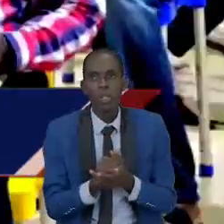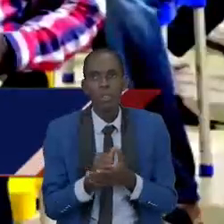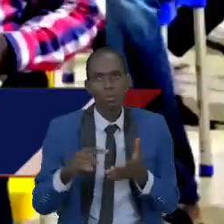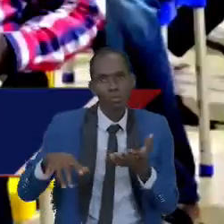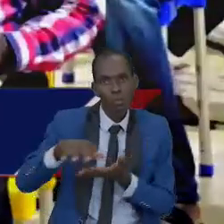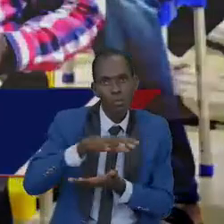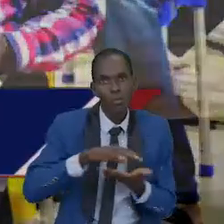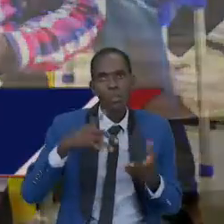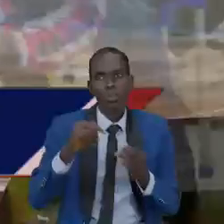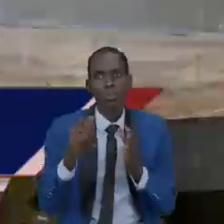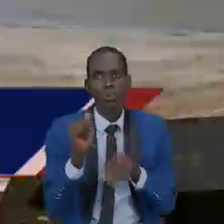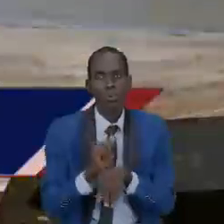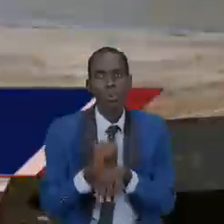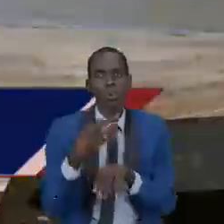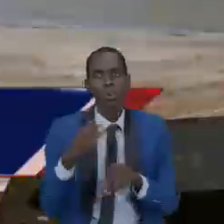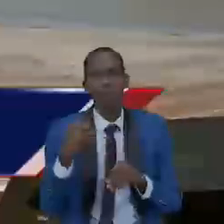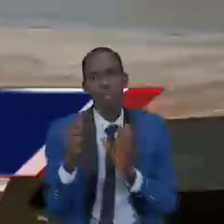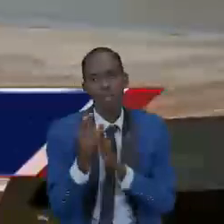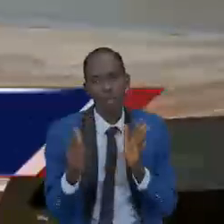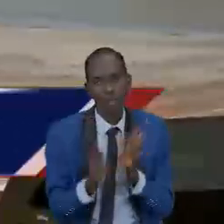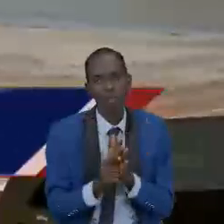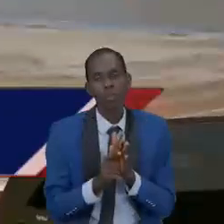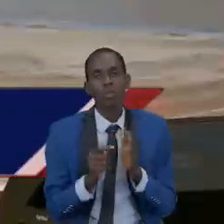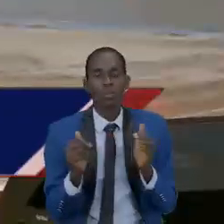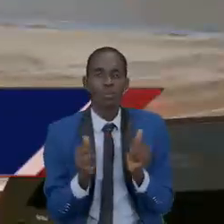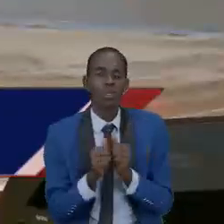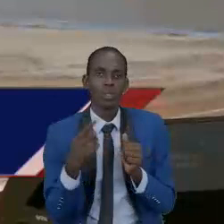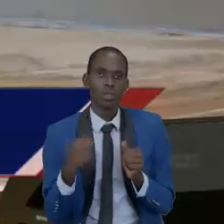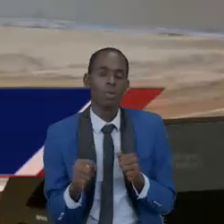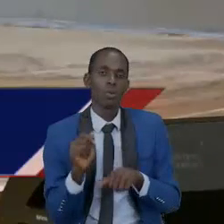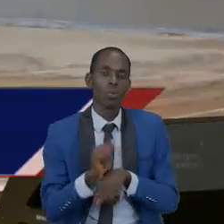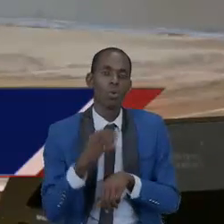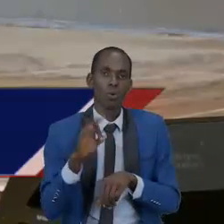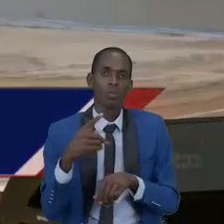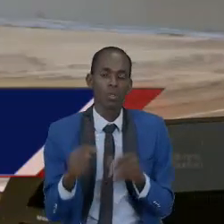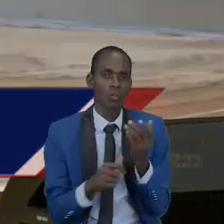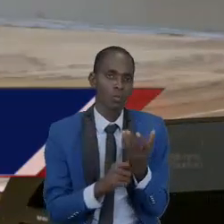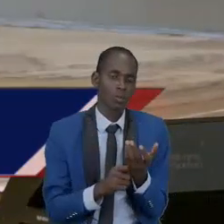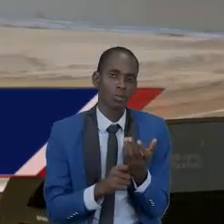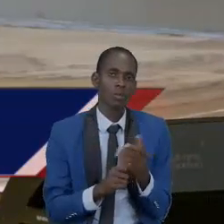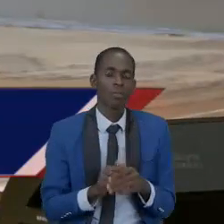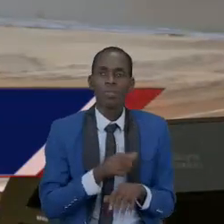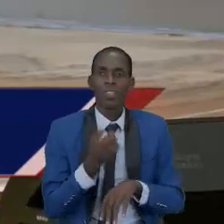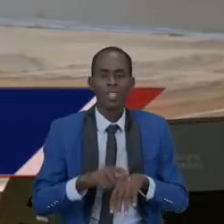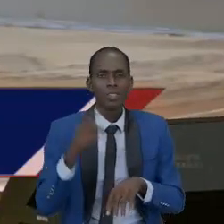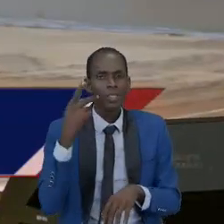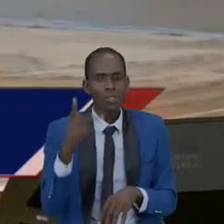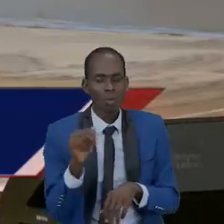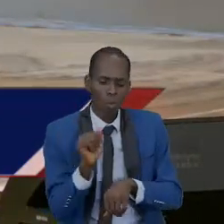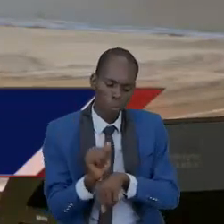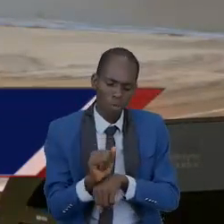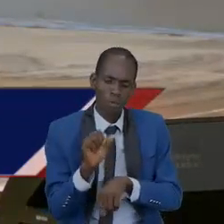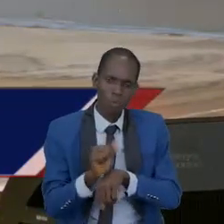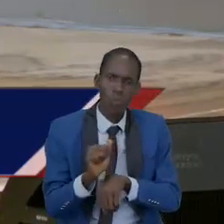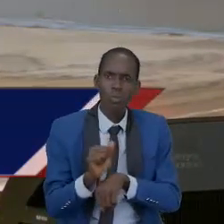of the law and the works of the flesh. They don't understand. Anytime you see works, works,